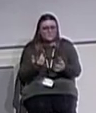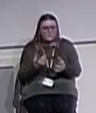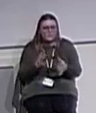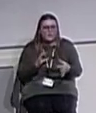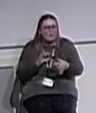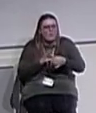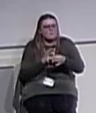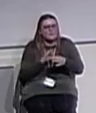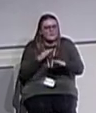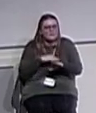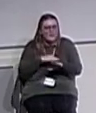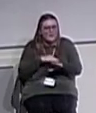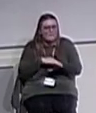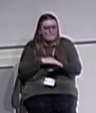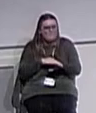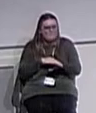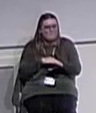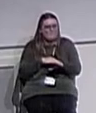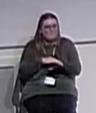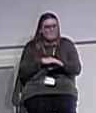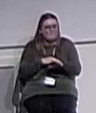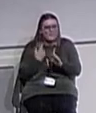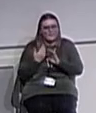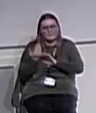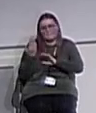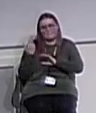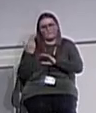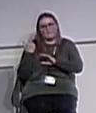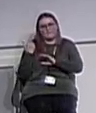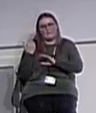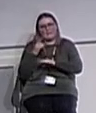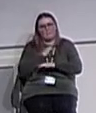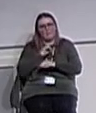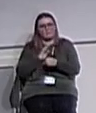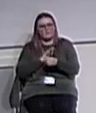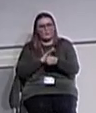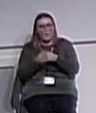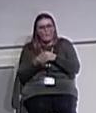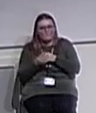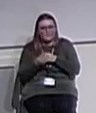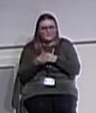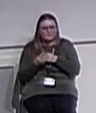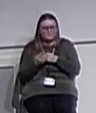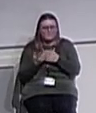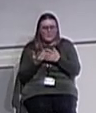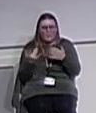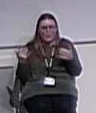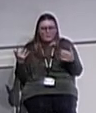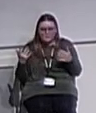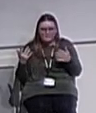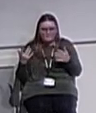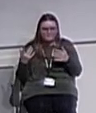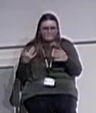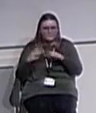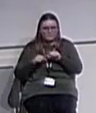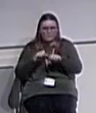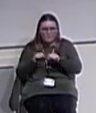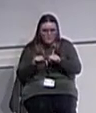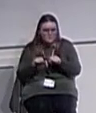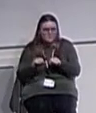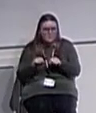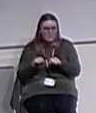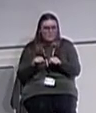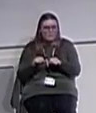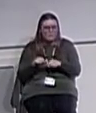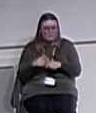time. Of course, in the last couple of years, it's been really disrupted with COVID, and lots of things have been online or pre-recorded. For our first year, we've gone pretty